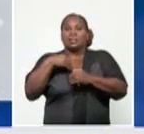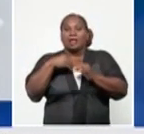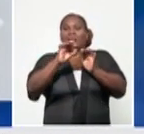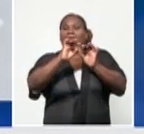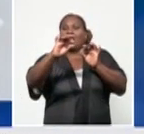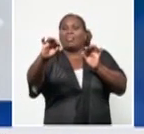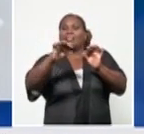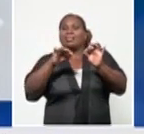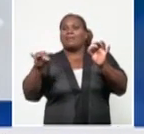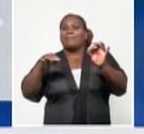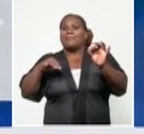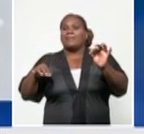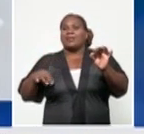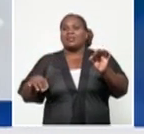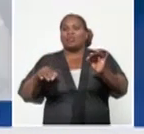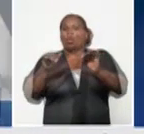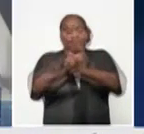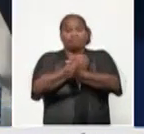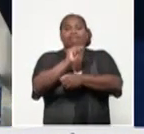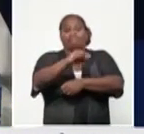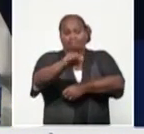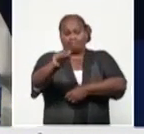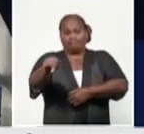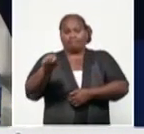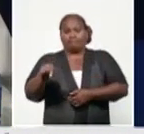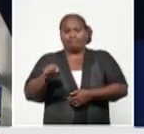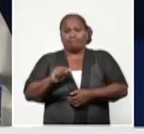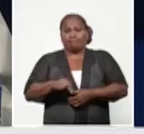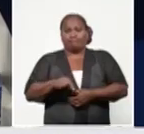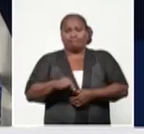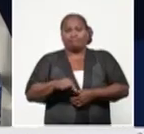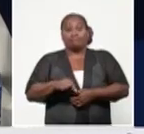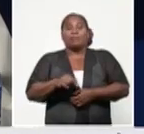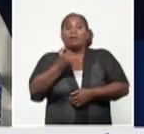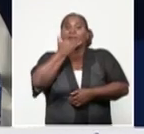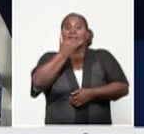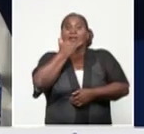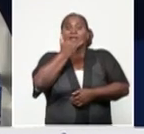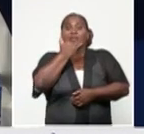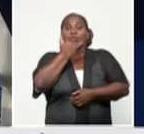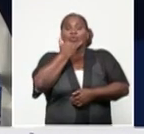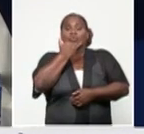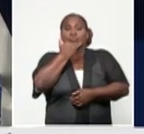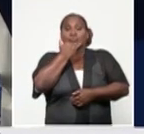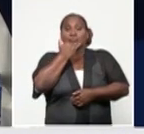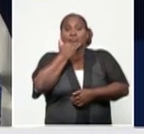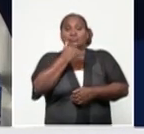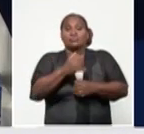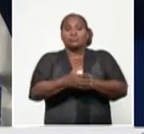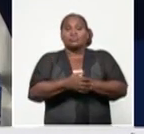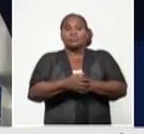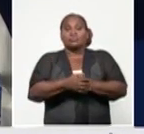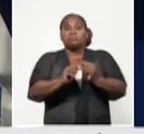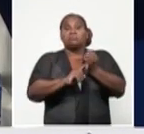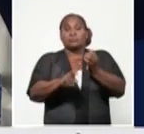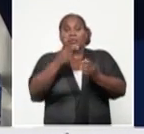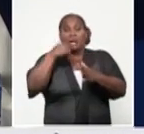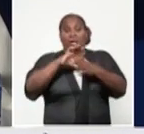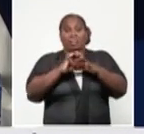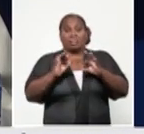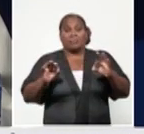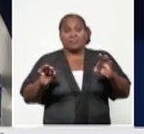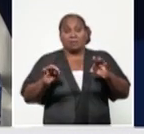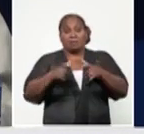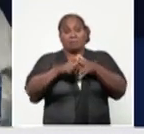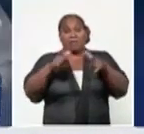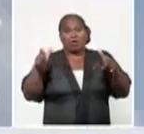the dispersion of the virus. If we look at the confirmed case rate per